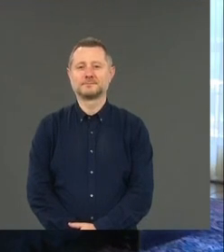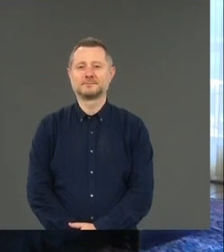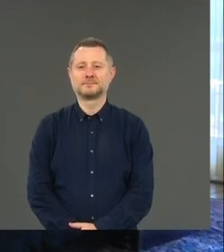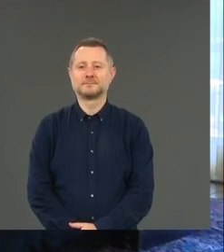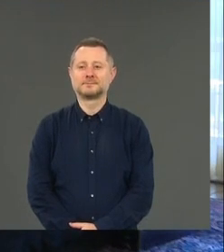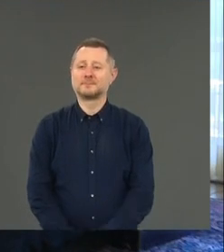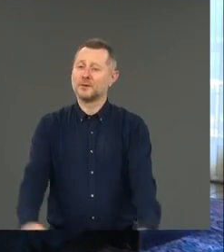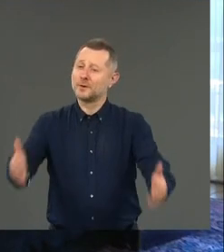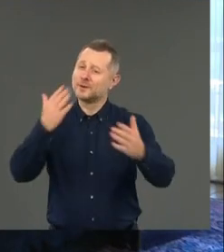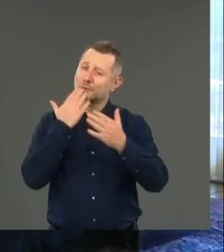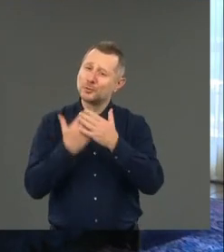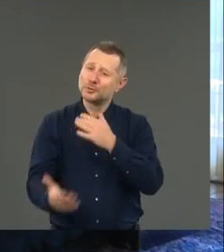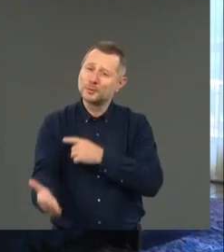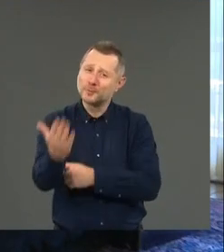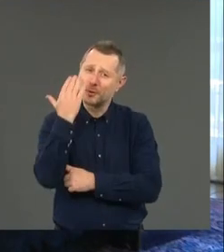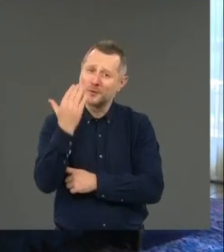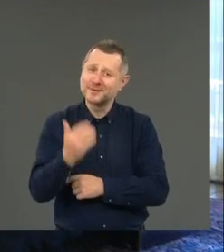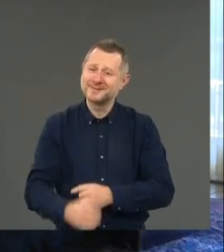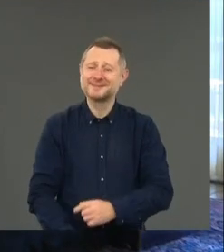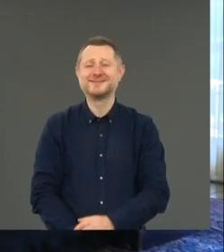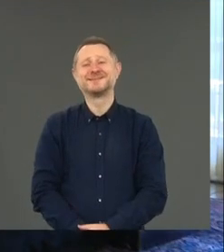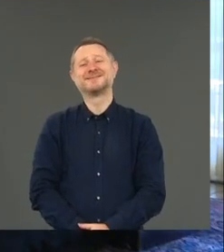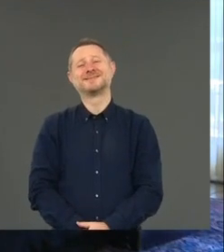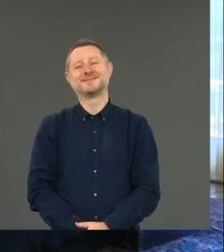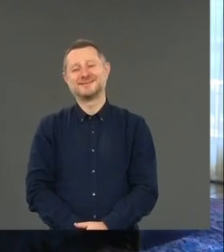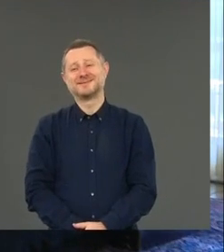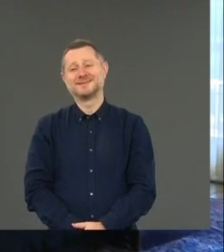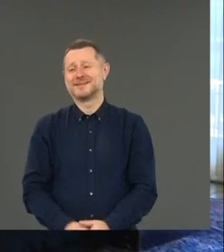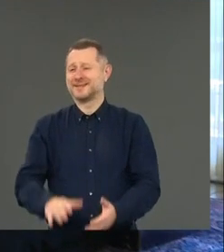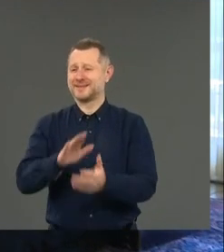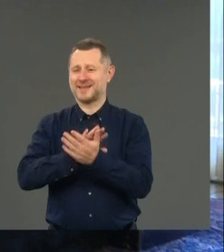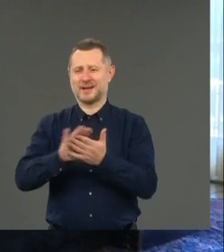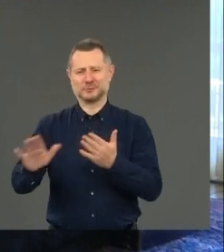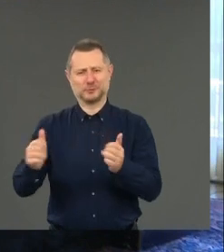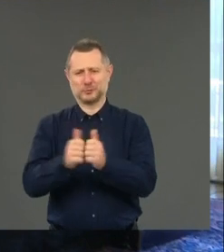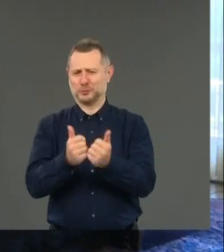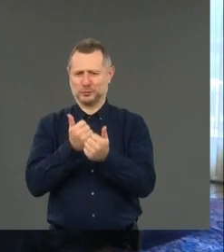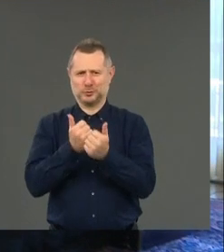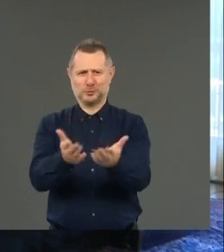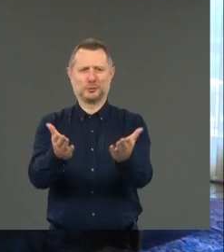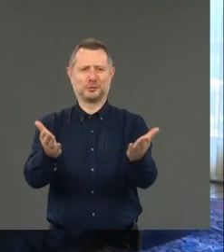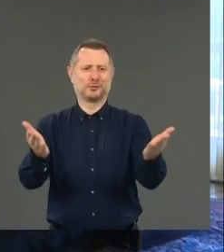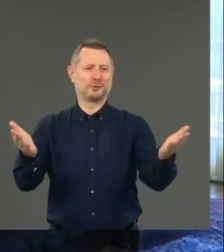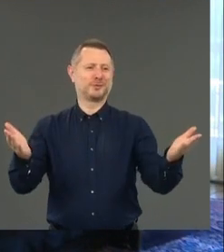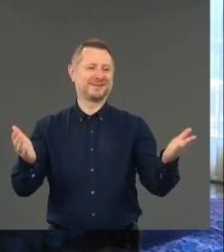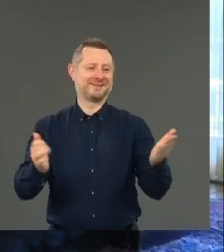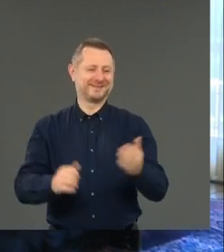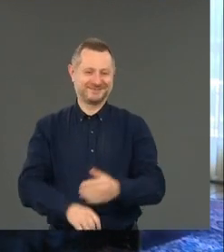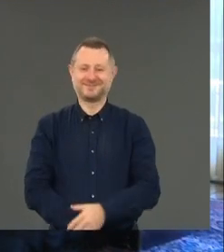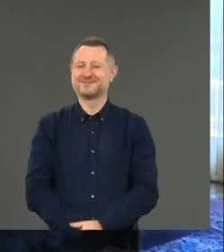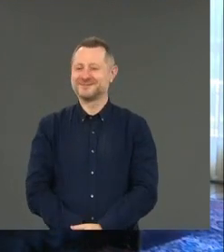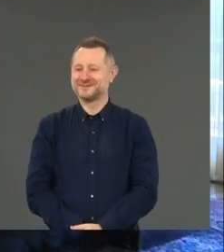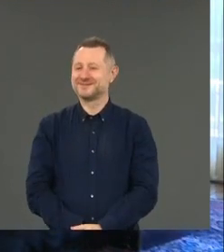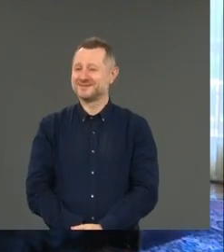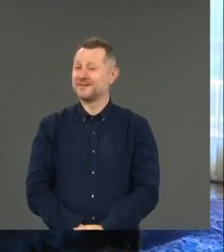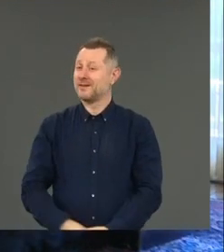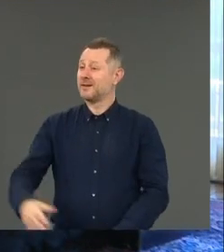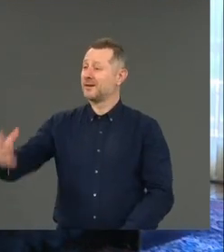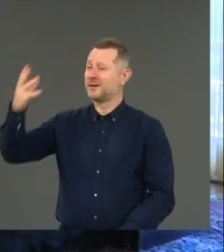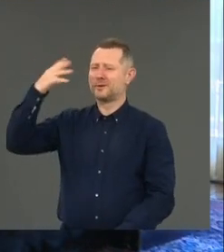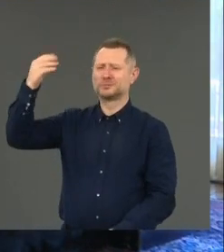Okay, good morning. Pleasure to be here with you today. And it is a beautiful